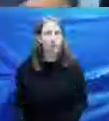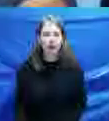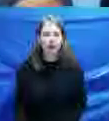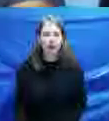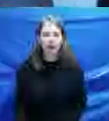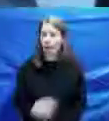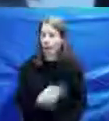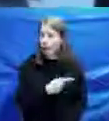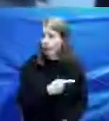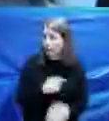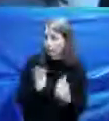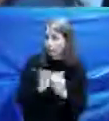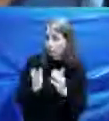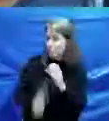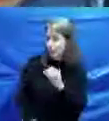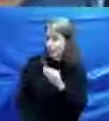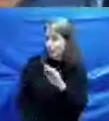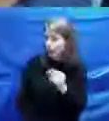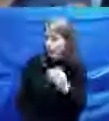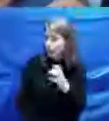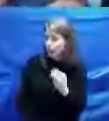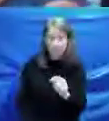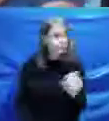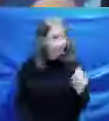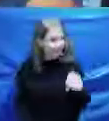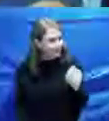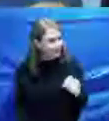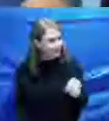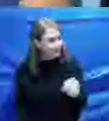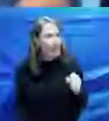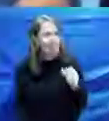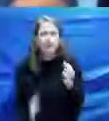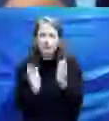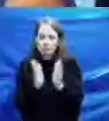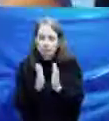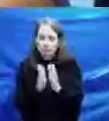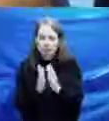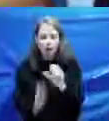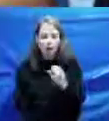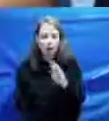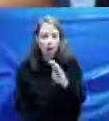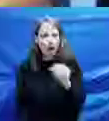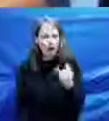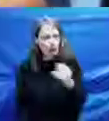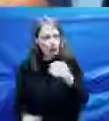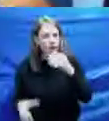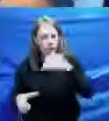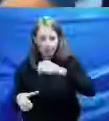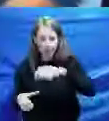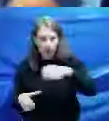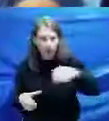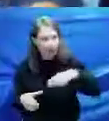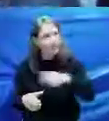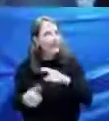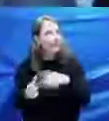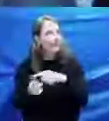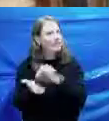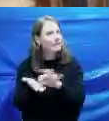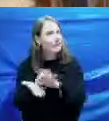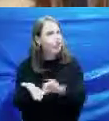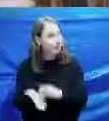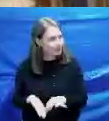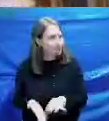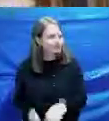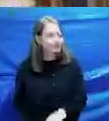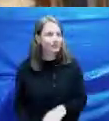Small object? I could fill it with objects, right? I could fill it with that many objects and I could count them out. Christian Brooks, you are on fire today. Give yourself 2 points. Excellent. The focus